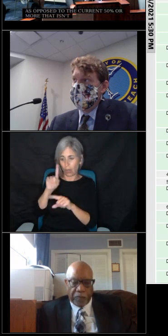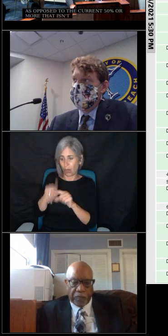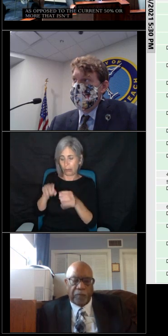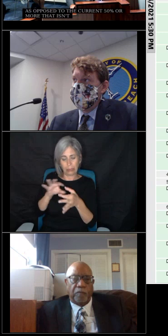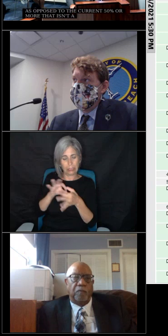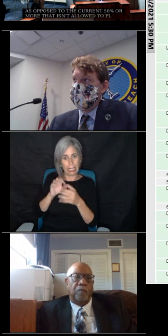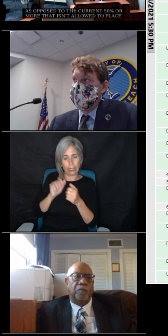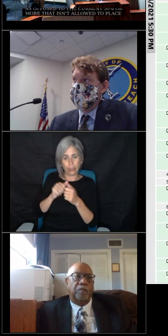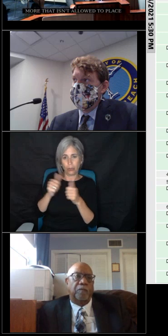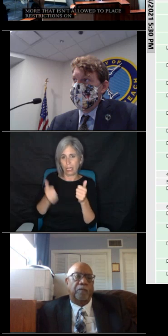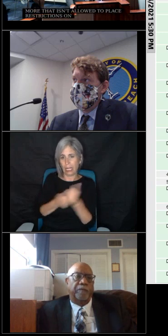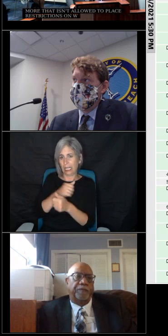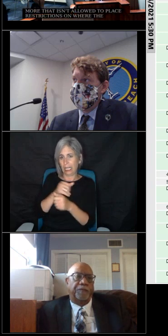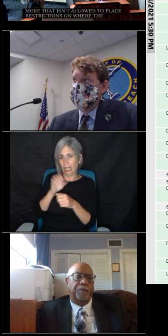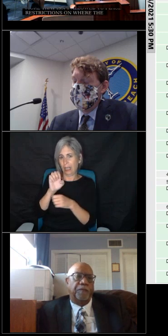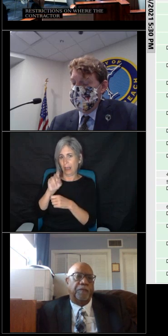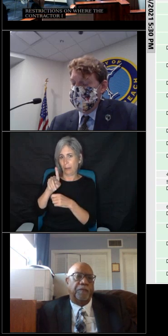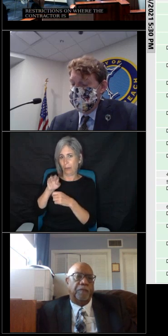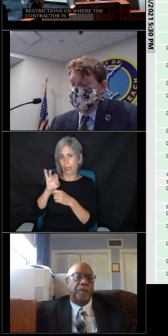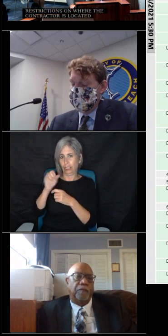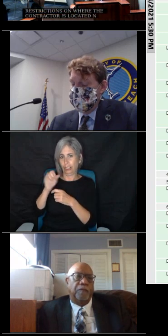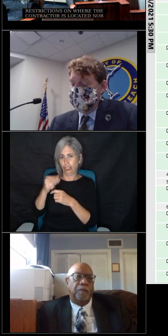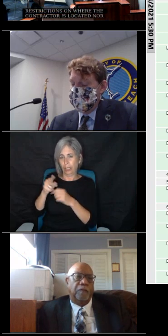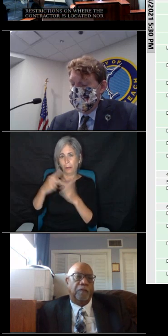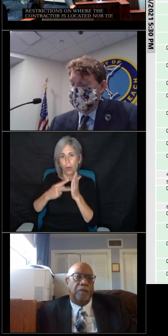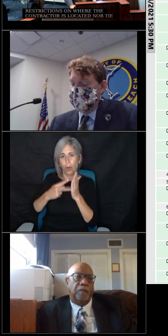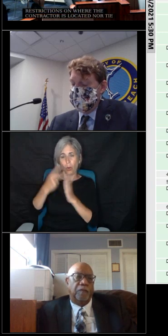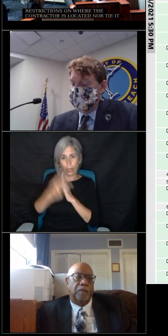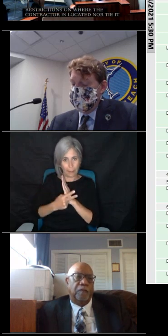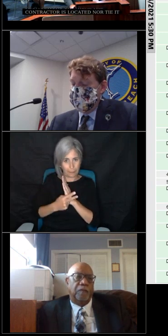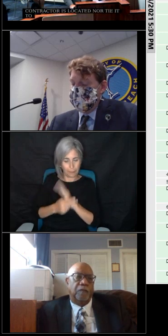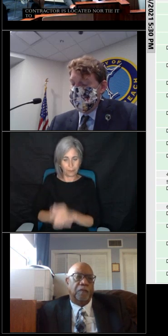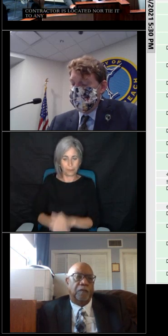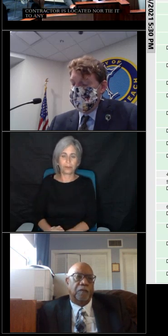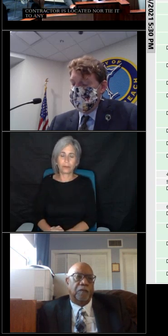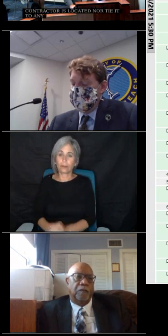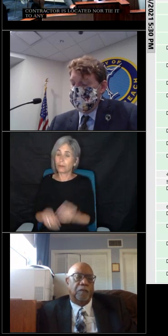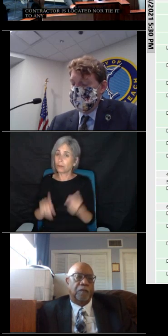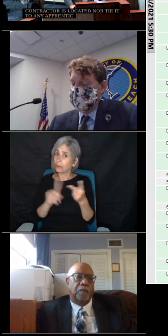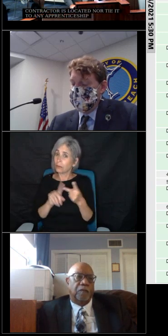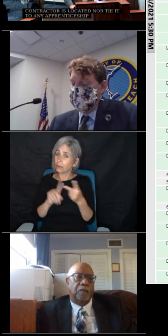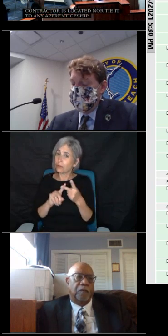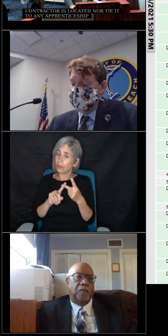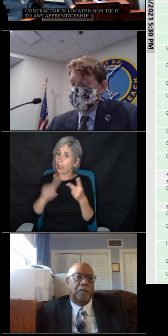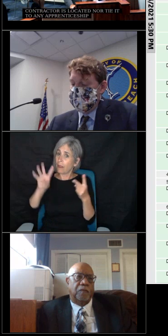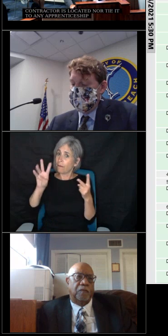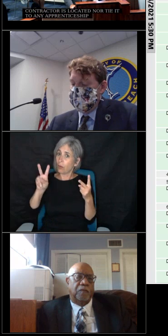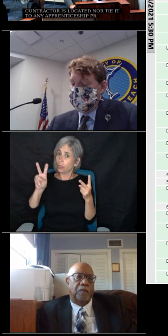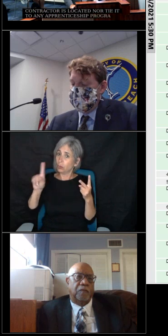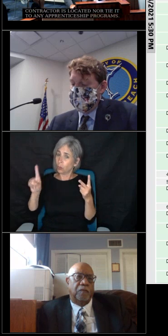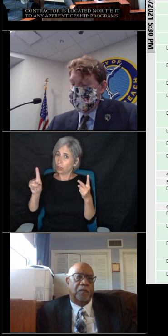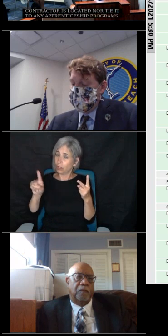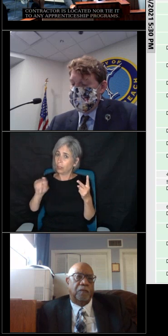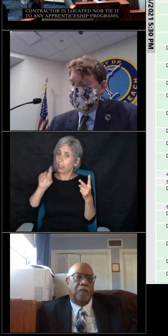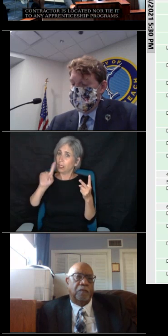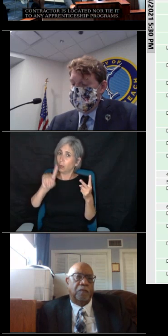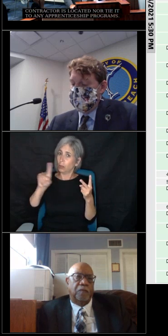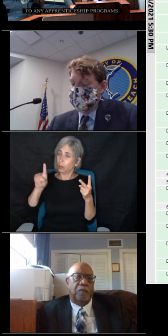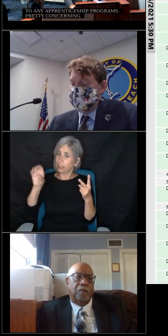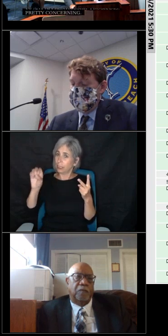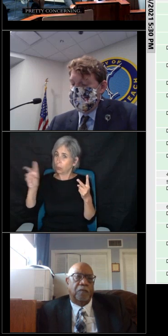any apprenticeship programs. Pretty concerning. Also, House Bill 421 and House Bill